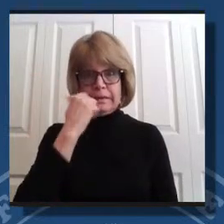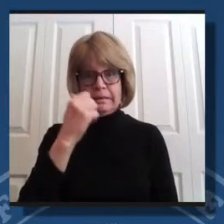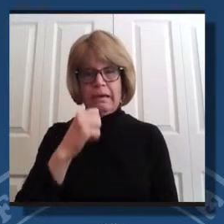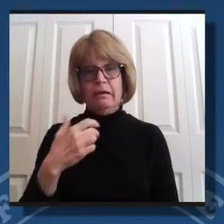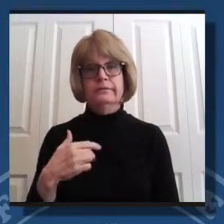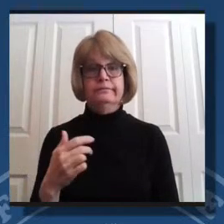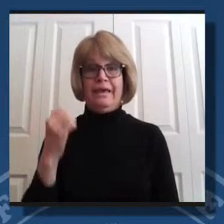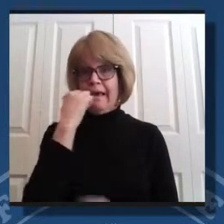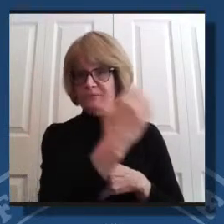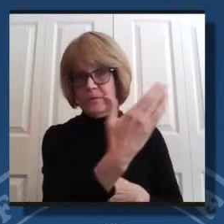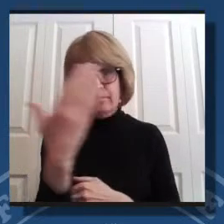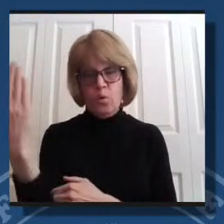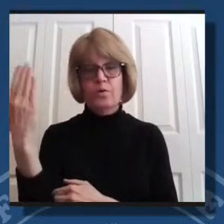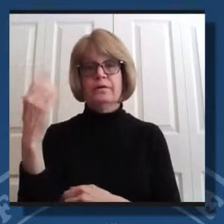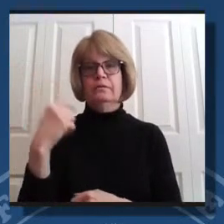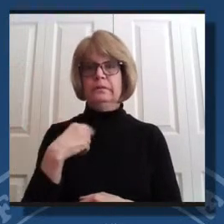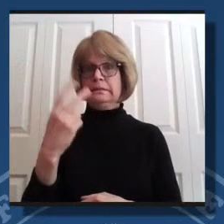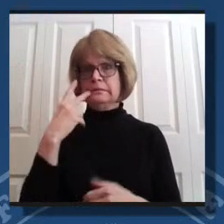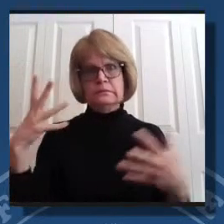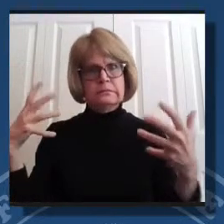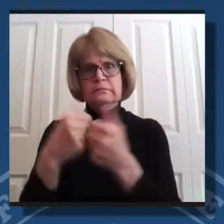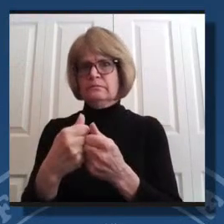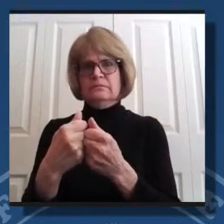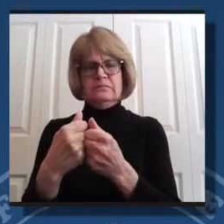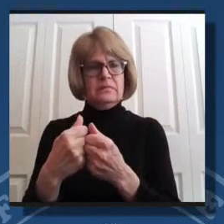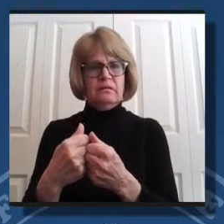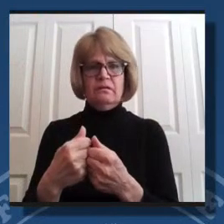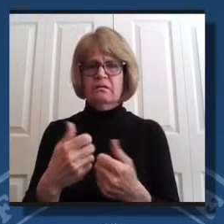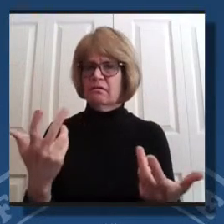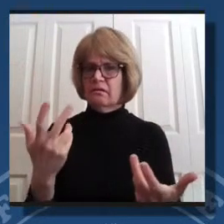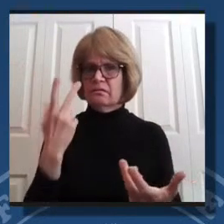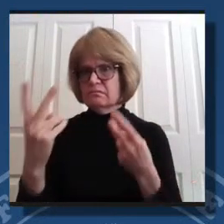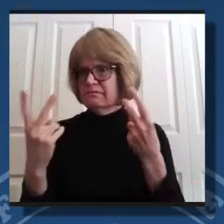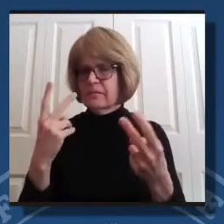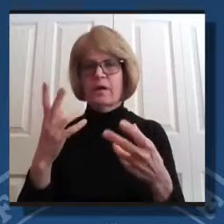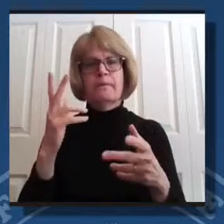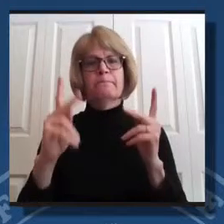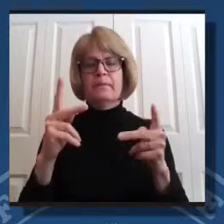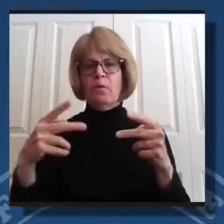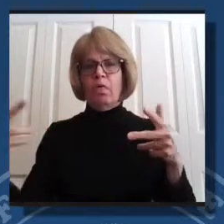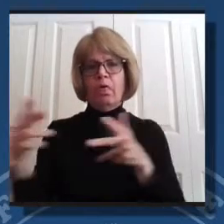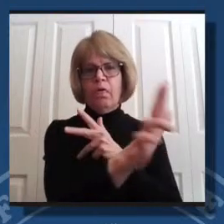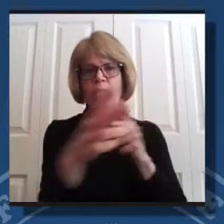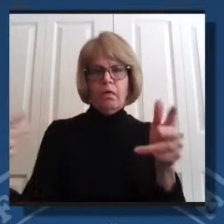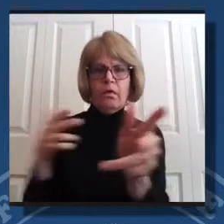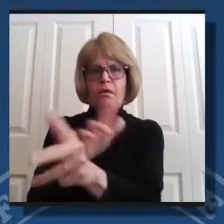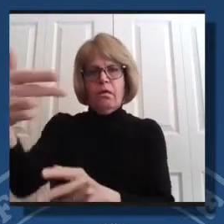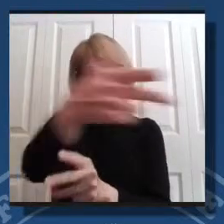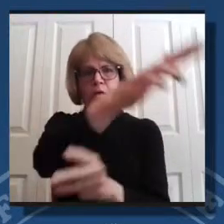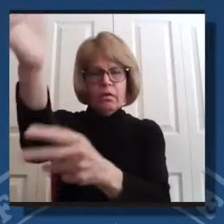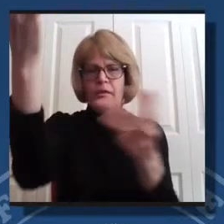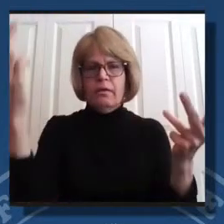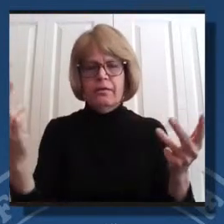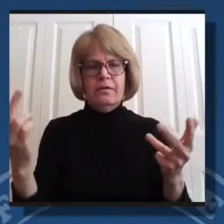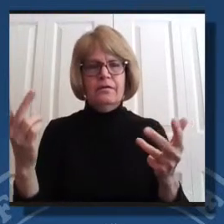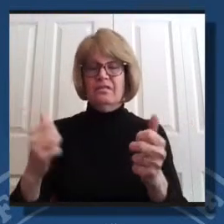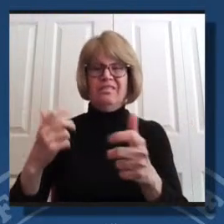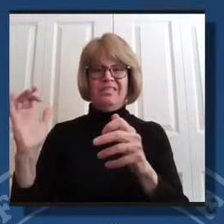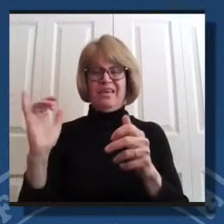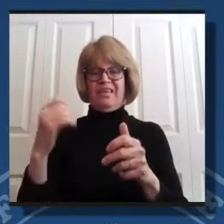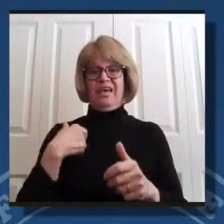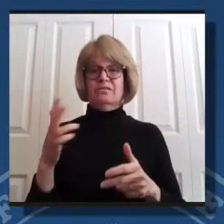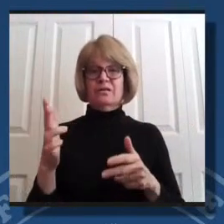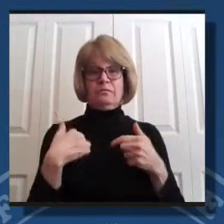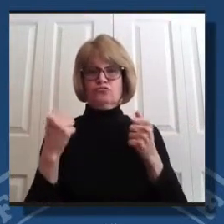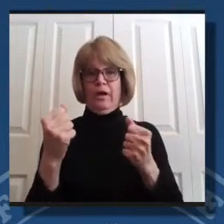Every single morning, I see an accident. I watch people cutting in and out of lanes, driving by me like I'm